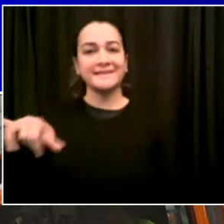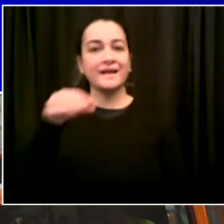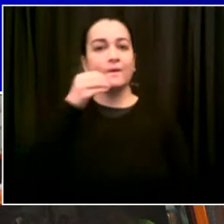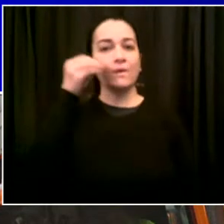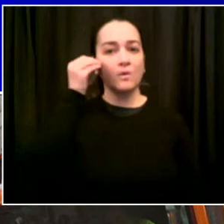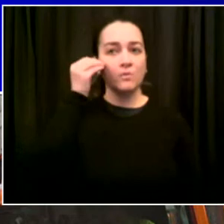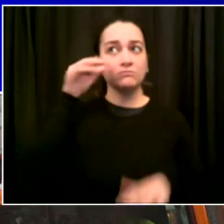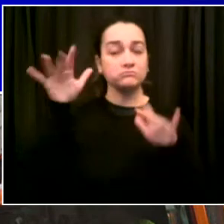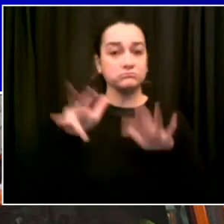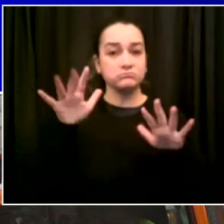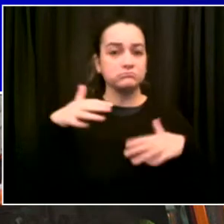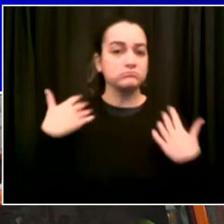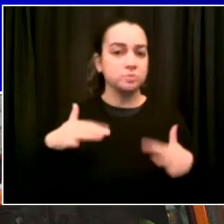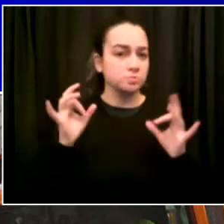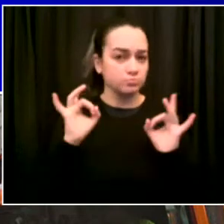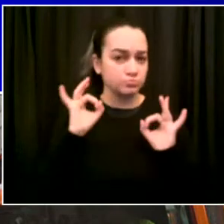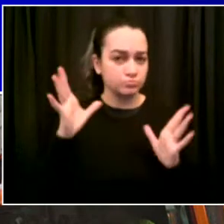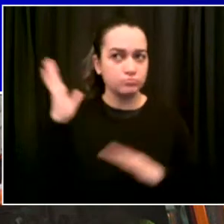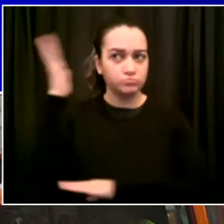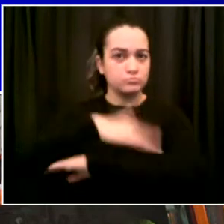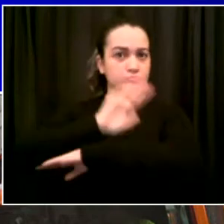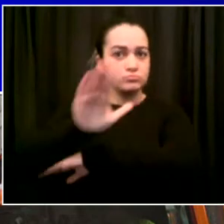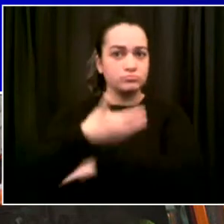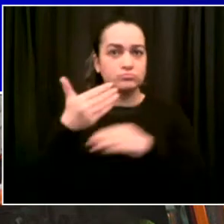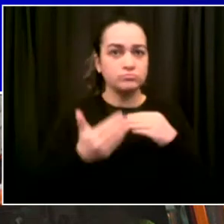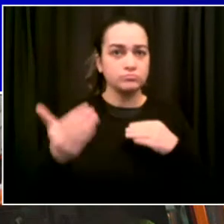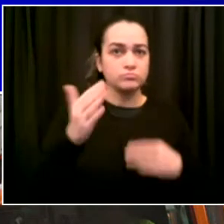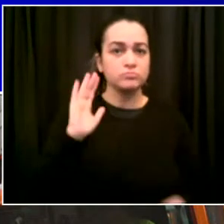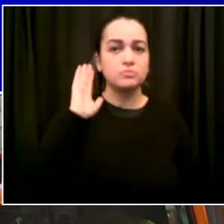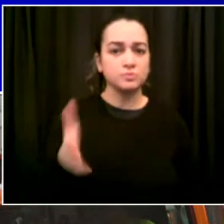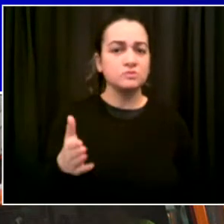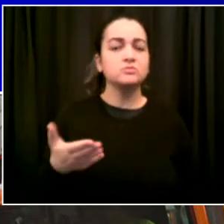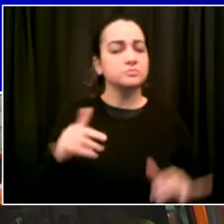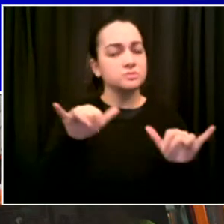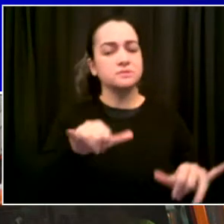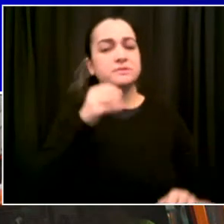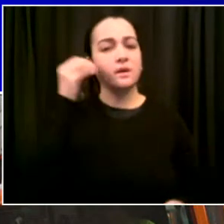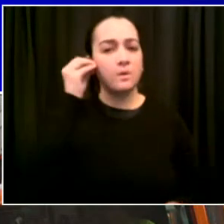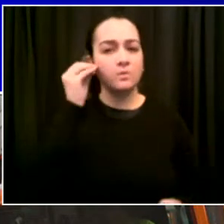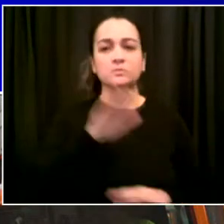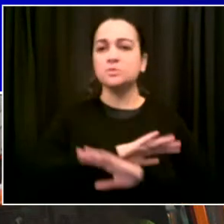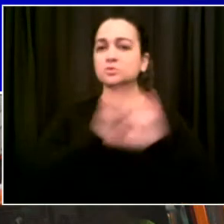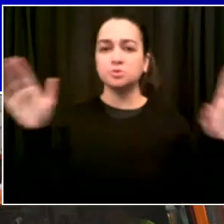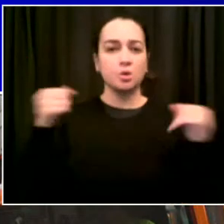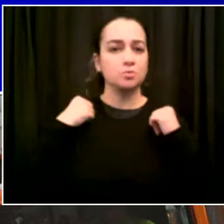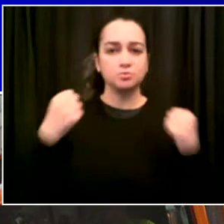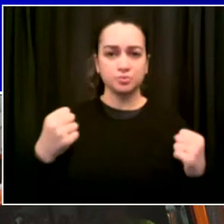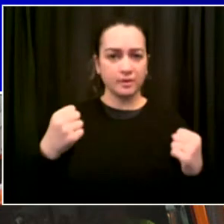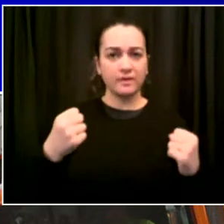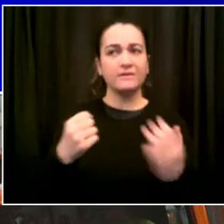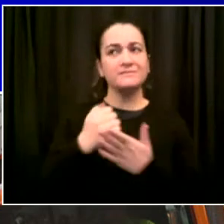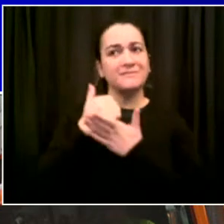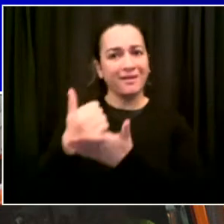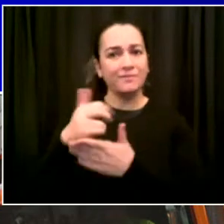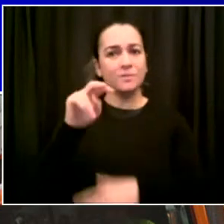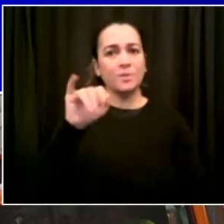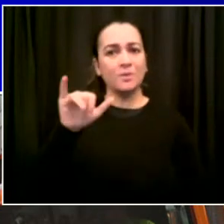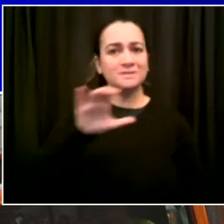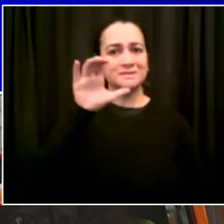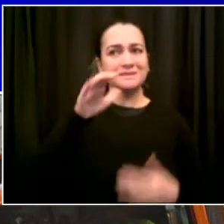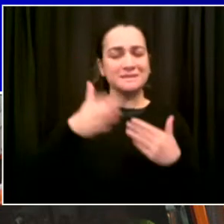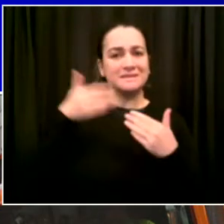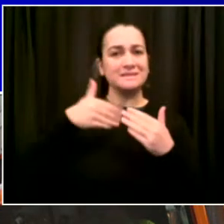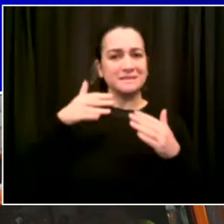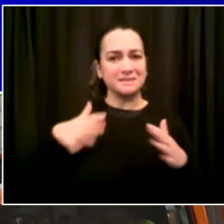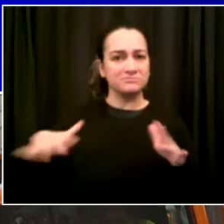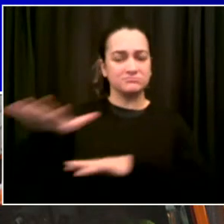call, stay home, stay off the streets, help the sanitation department do what they need to do. Now, remember, the snow removal is the way we